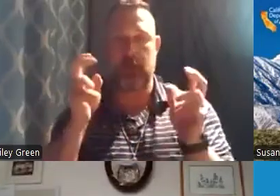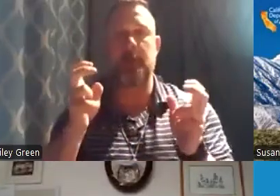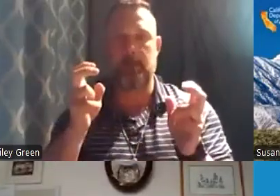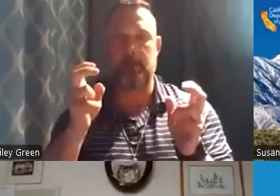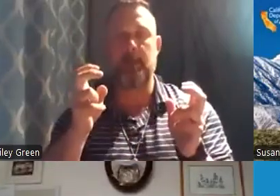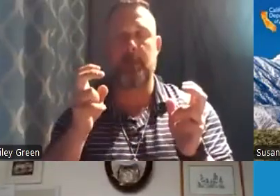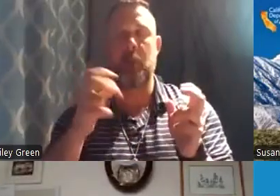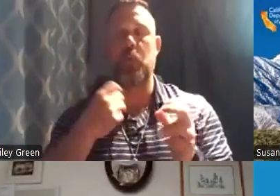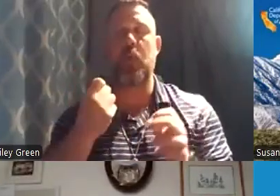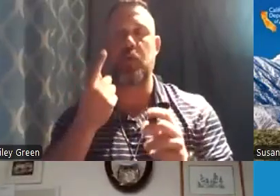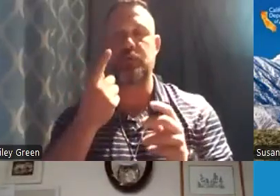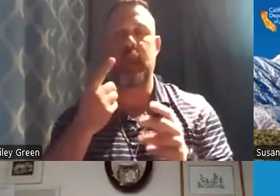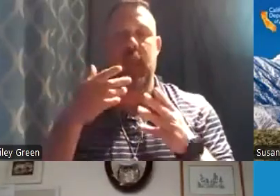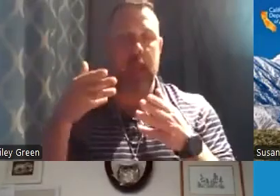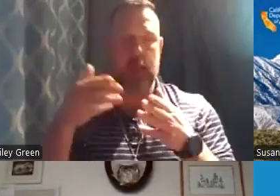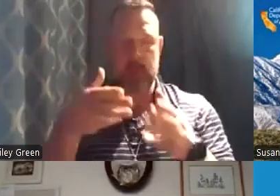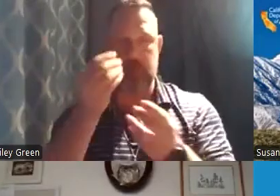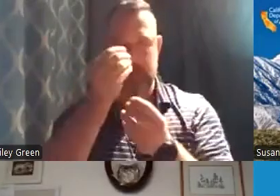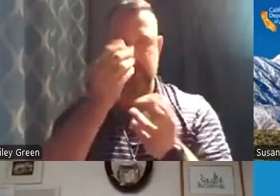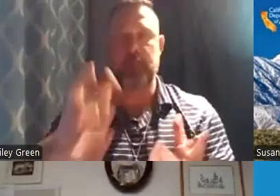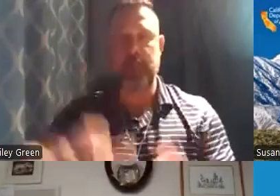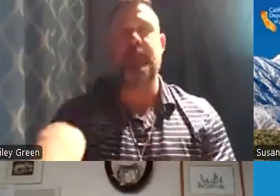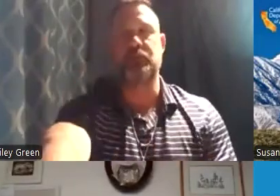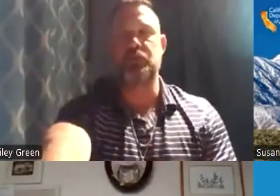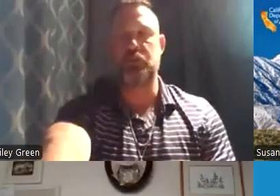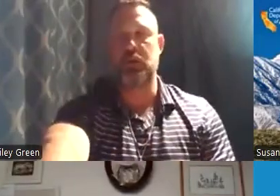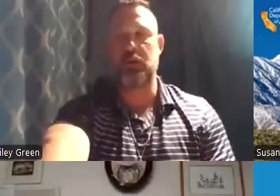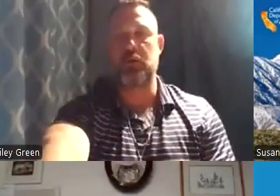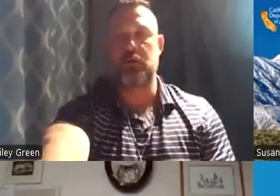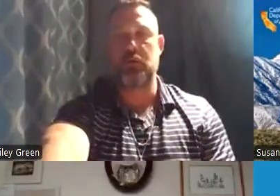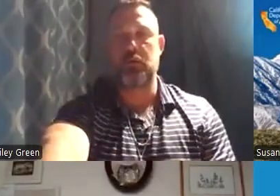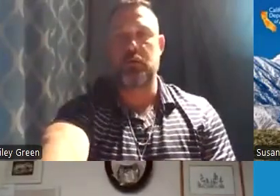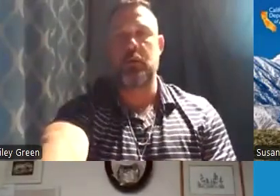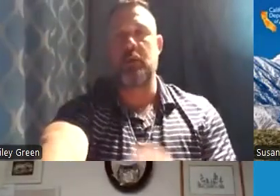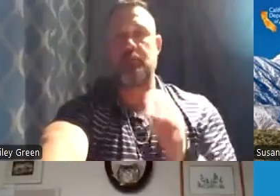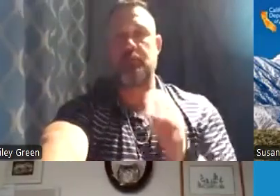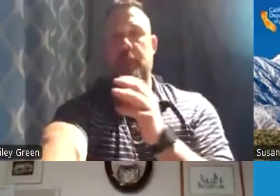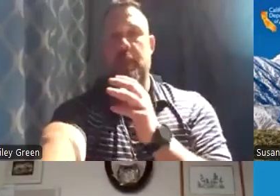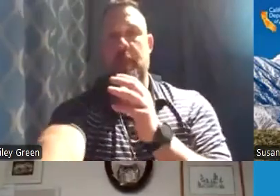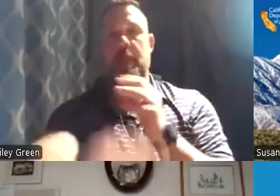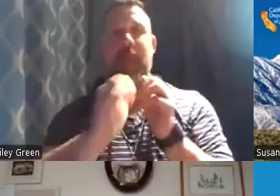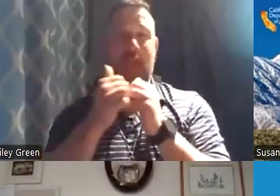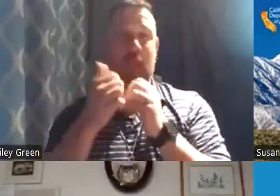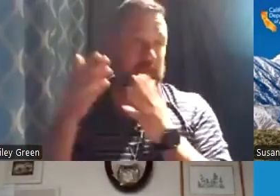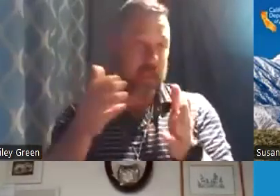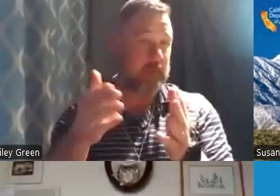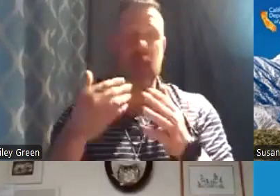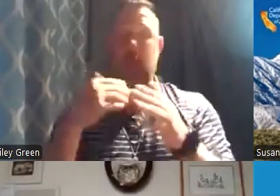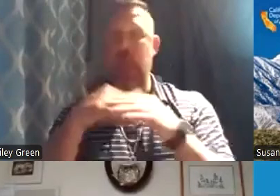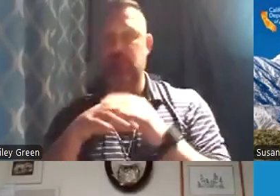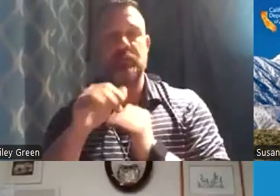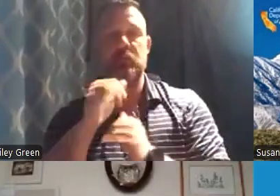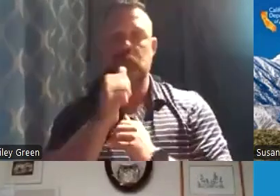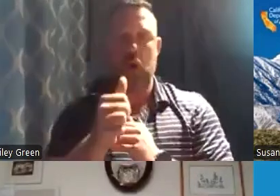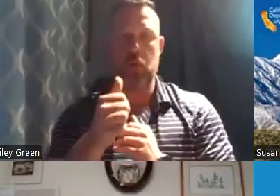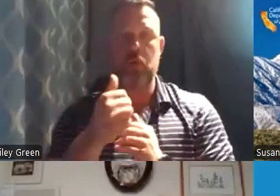the pathways to information and how caregivers navigate or don't get access to services. We